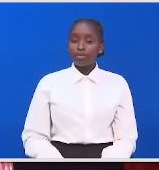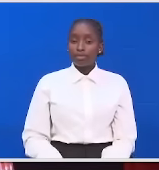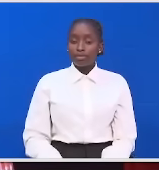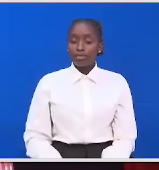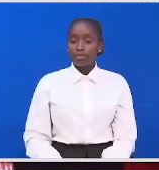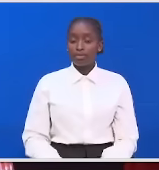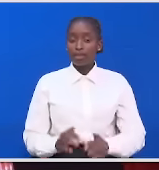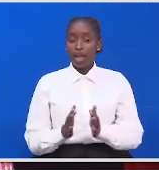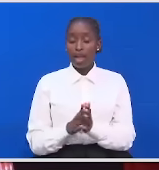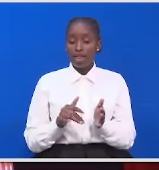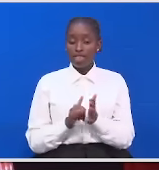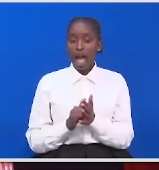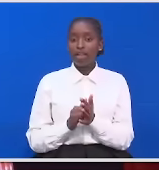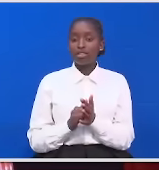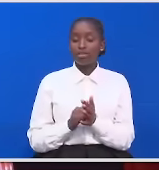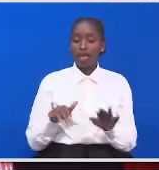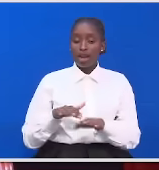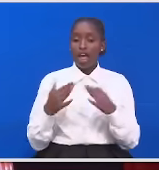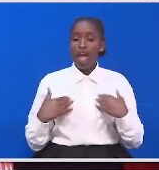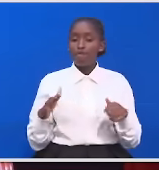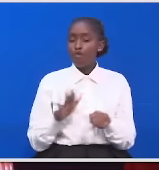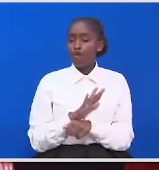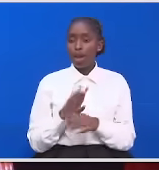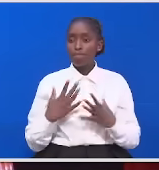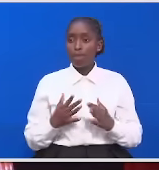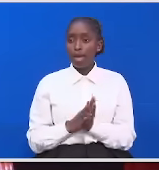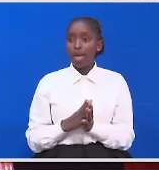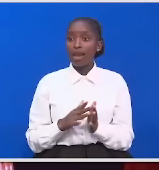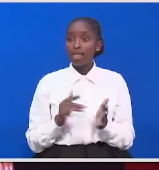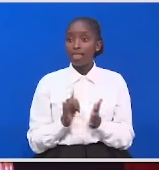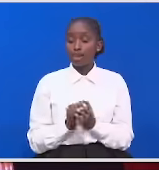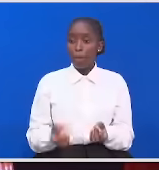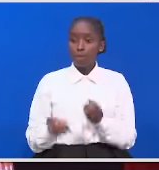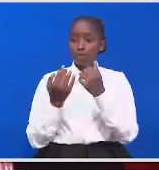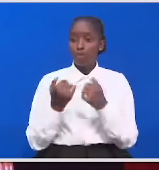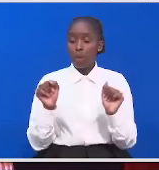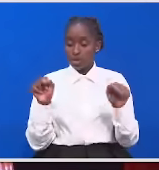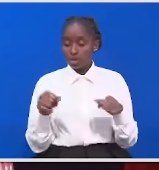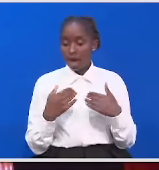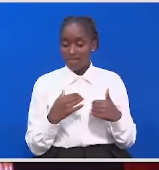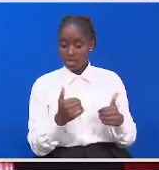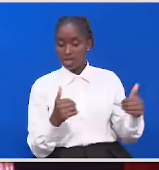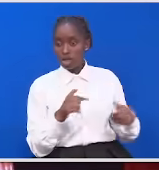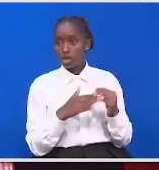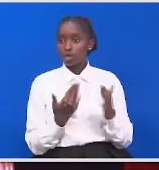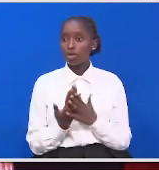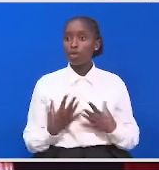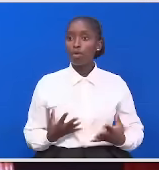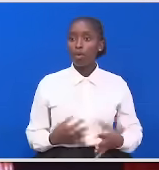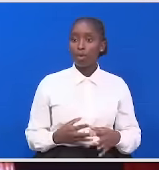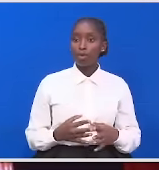the field was full to capacity, and the crowd was able to disperse with no question. So these are things that I've used professionally. It